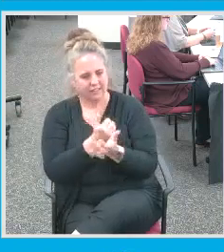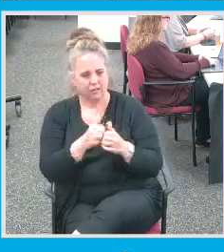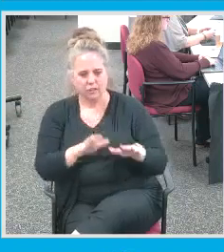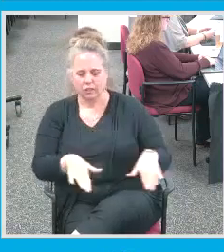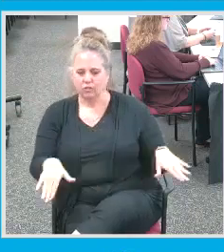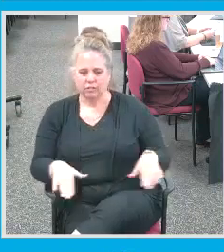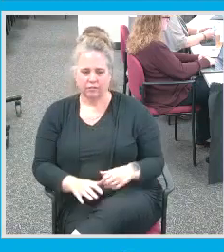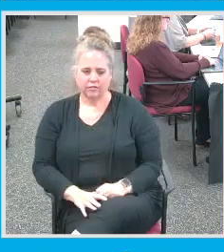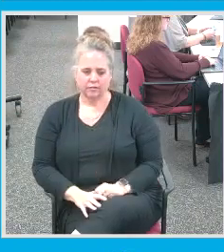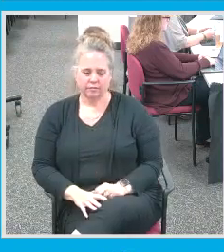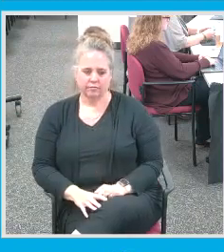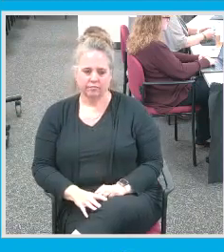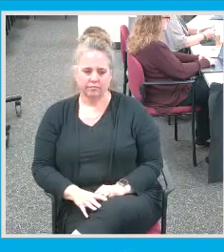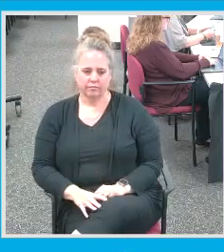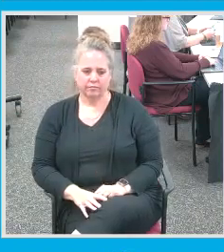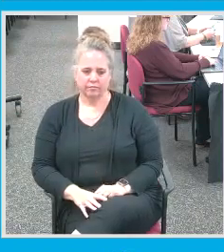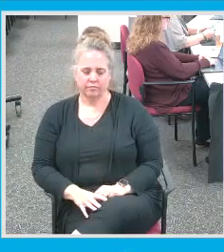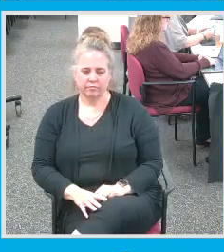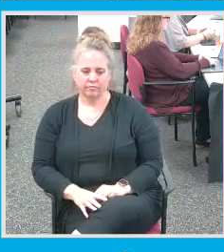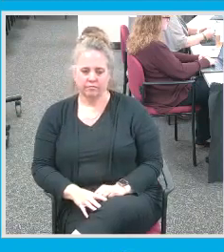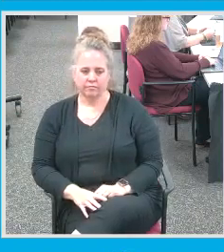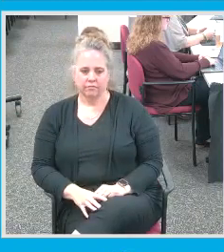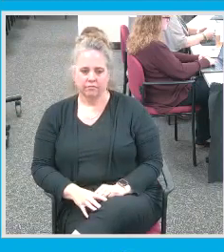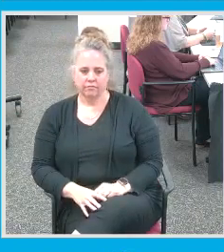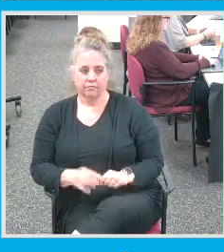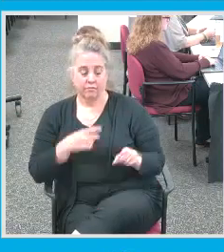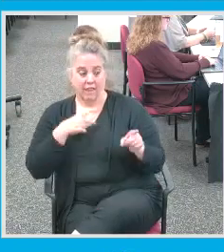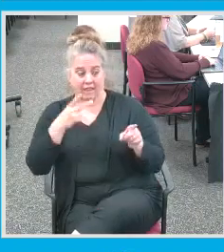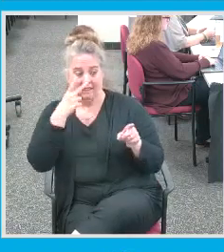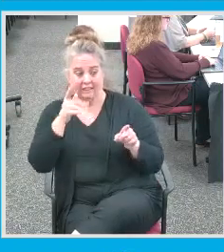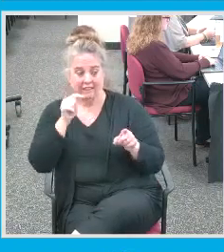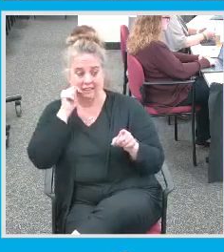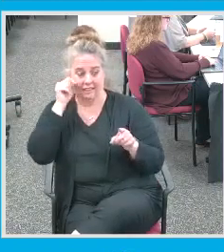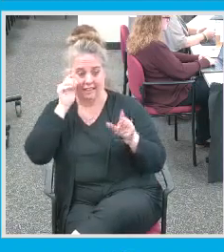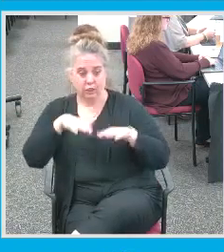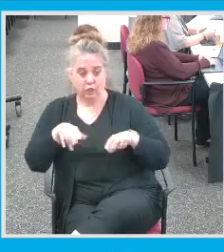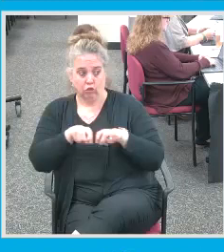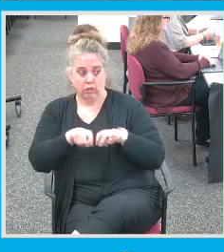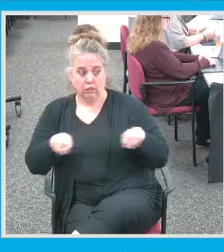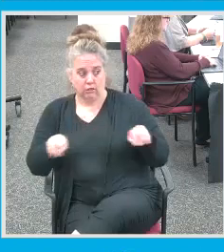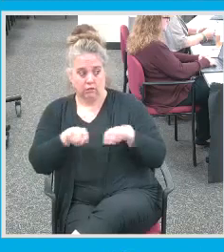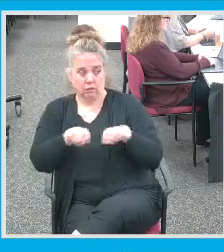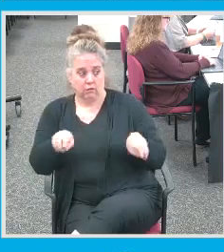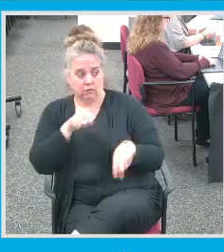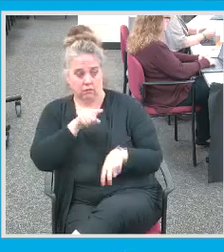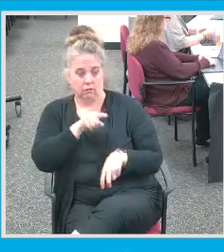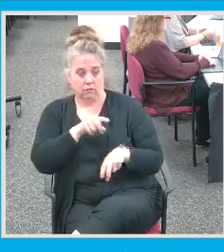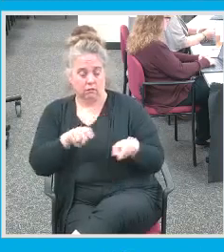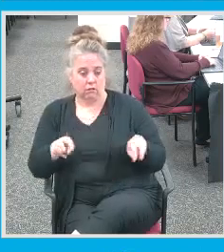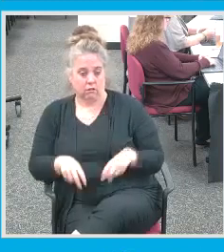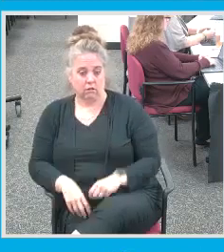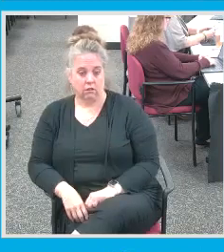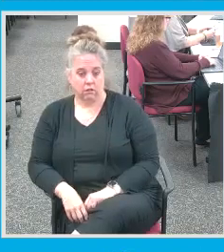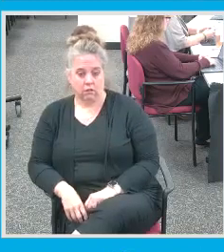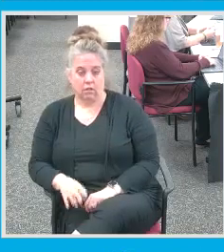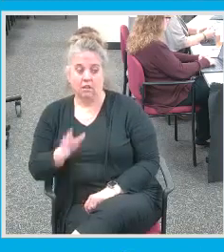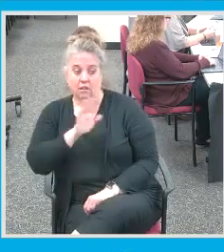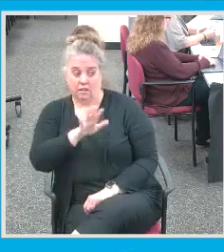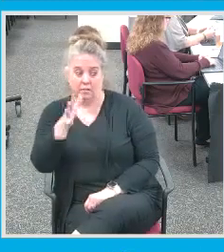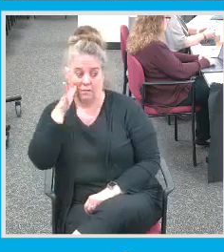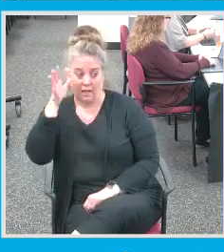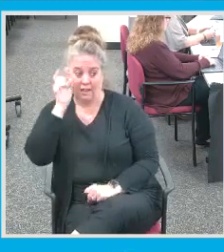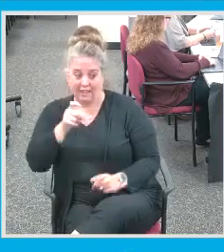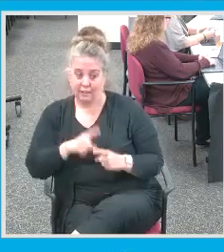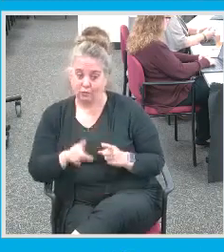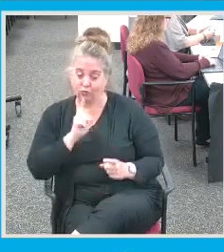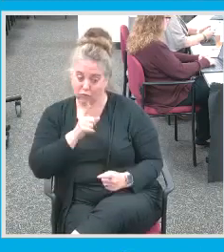youth, a lot of teenagers here. You guys, your parents need to spend time with you. You fight for that